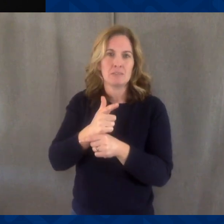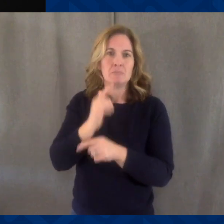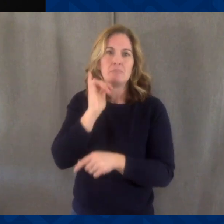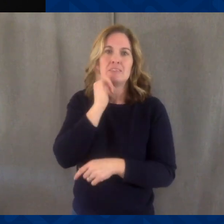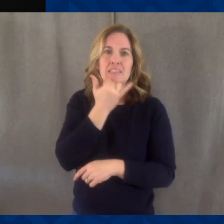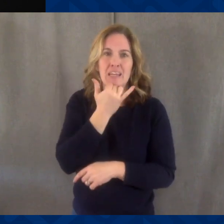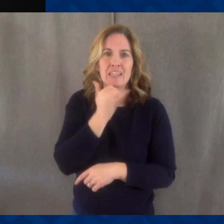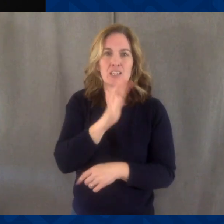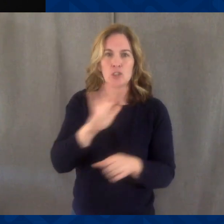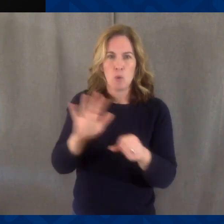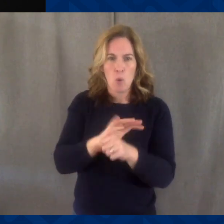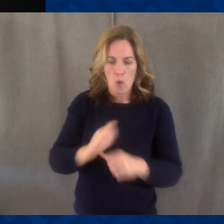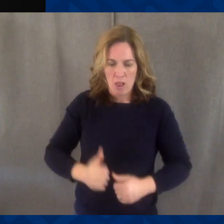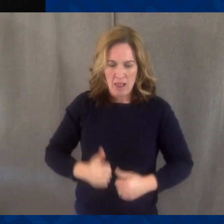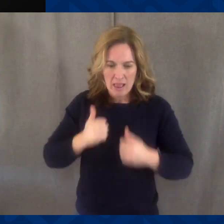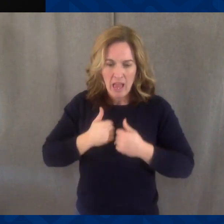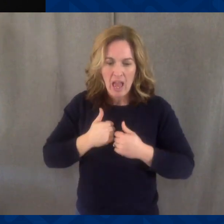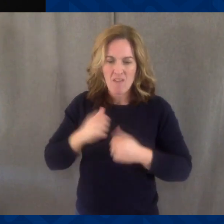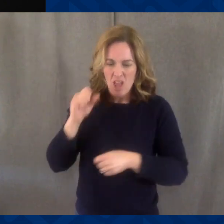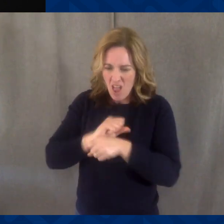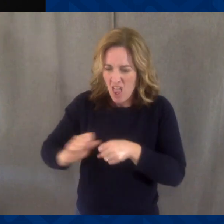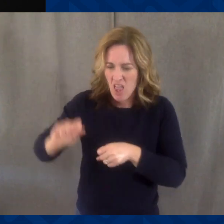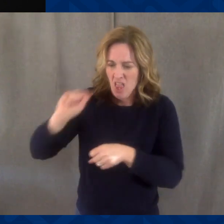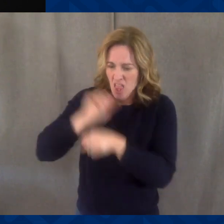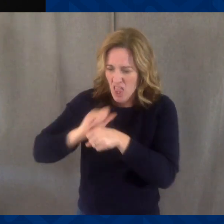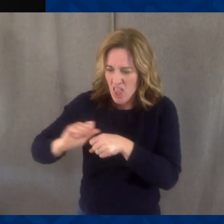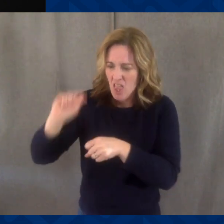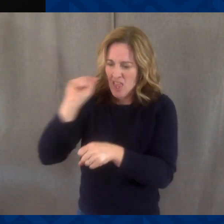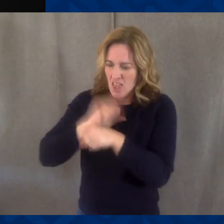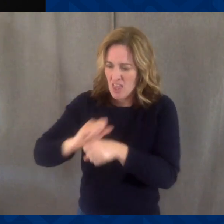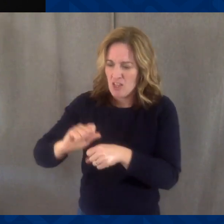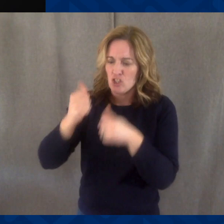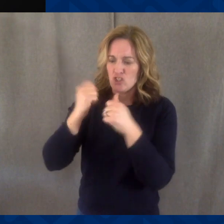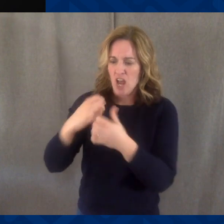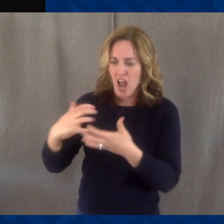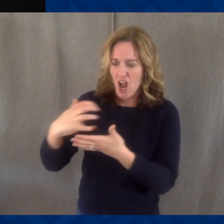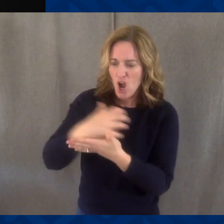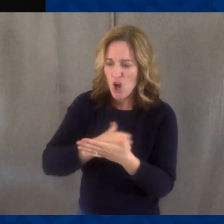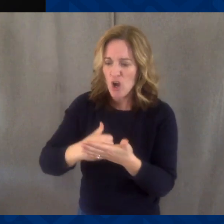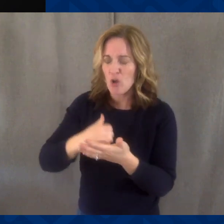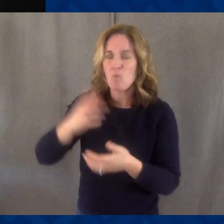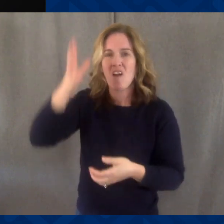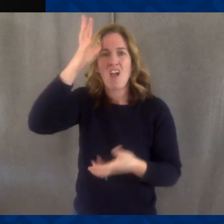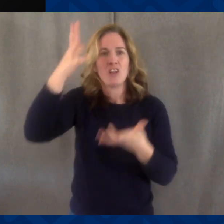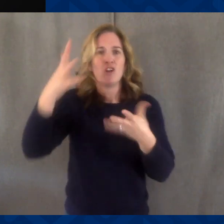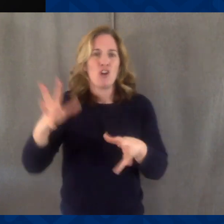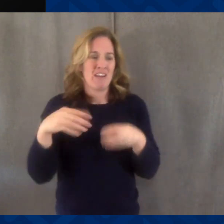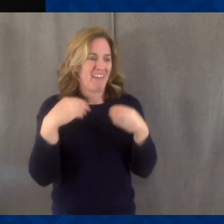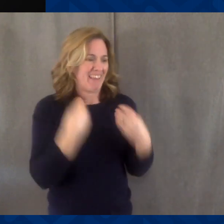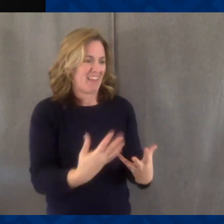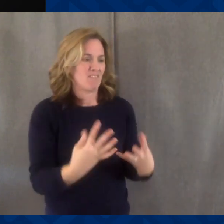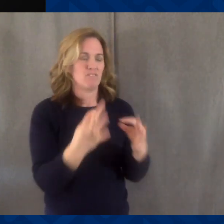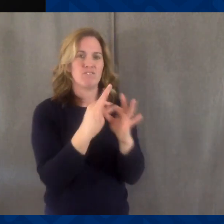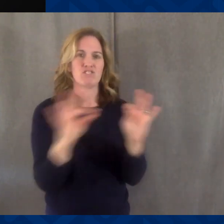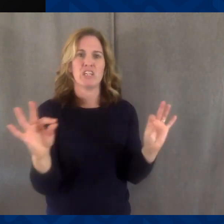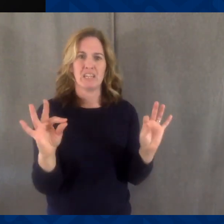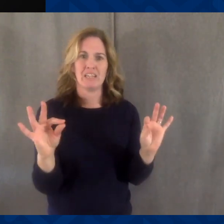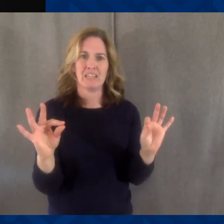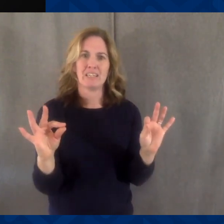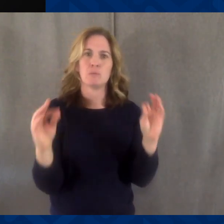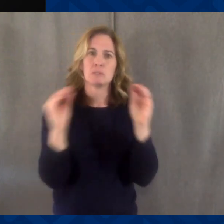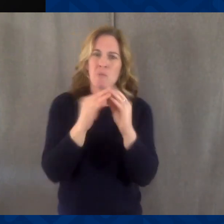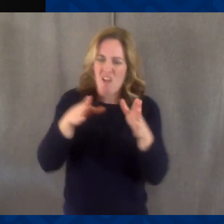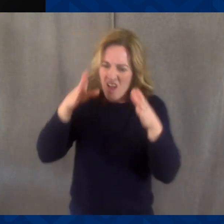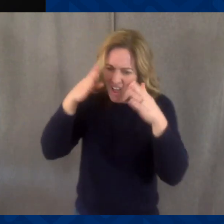to earn what was being afforded to him for free. He was more concerned with keeping the rules than he was with knowing the Father. But I want you to notice, I